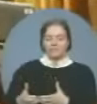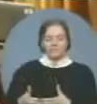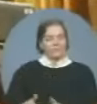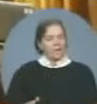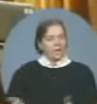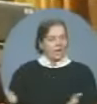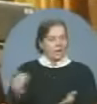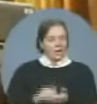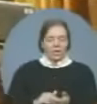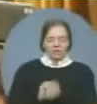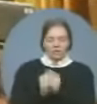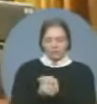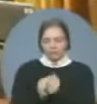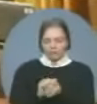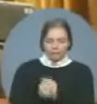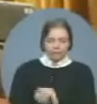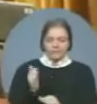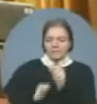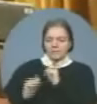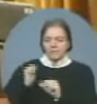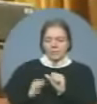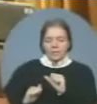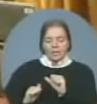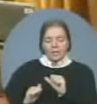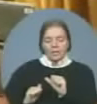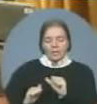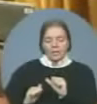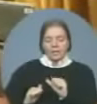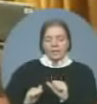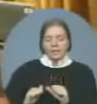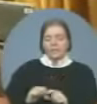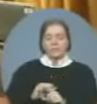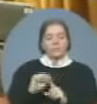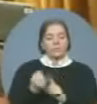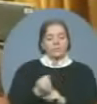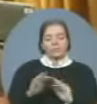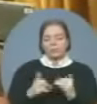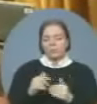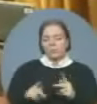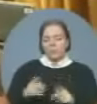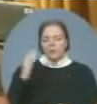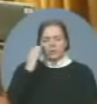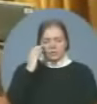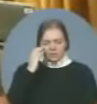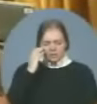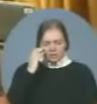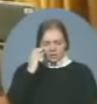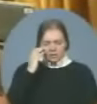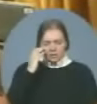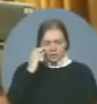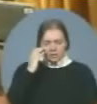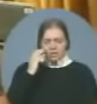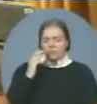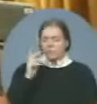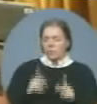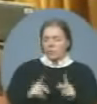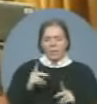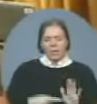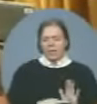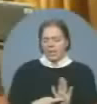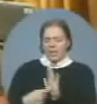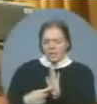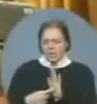19th is a matter of quite public record. Tom Flanagan wrote about it. He went with Doug Finlay, met with Chuck Cadman, gave indications